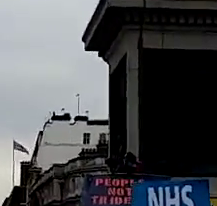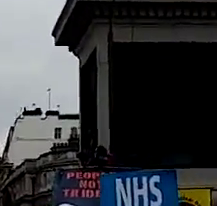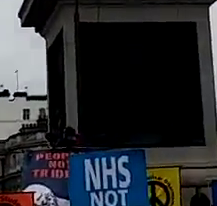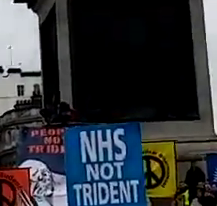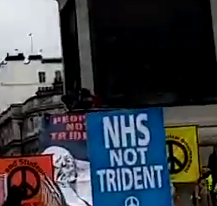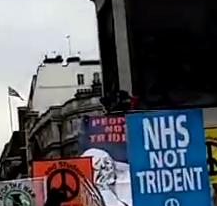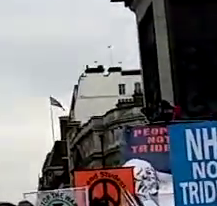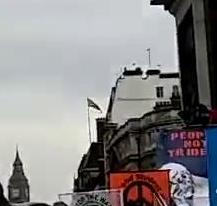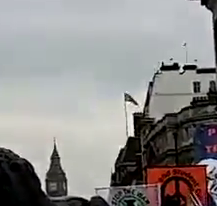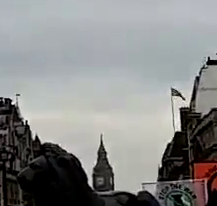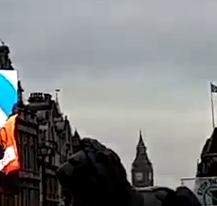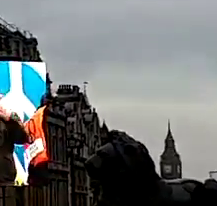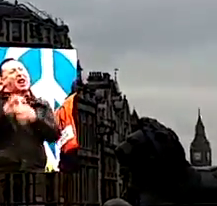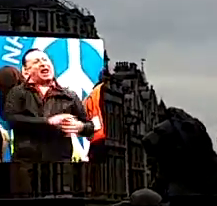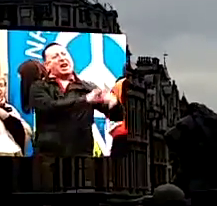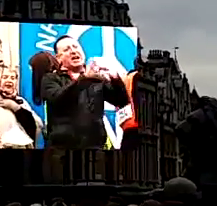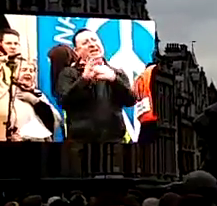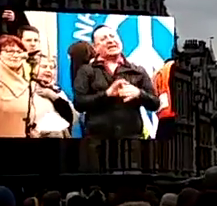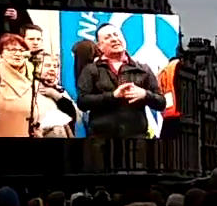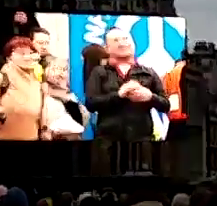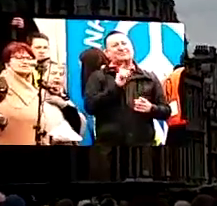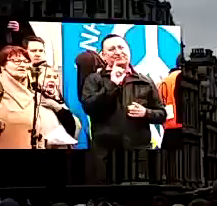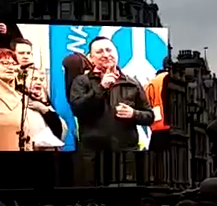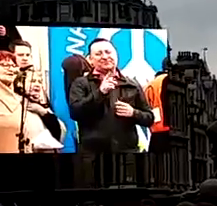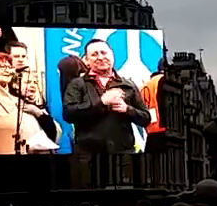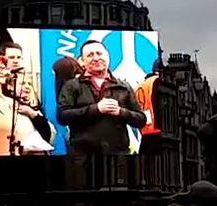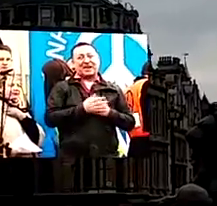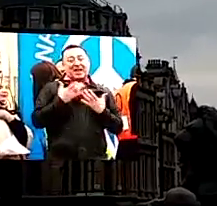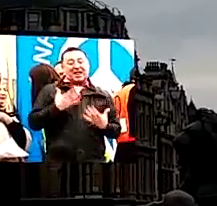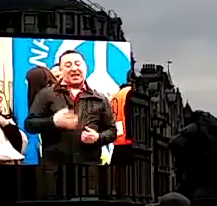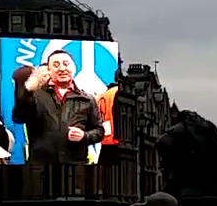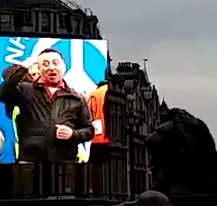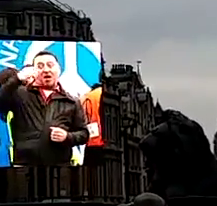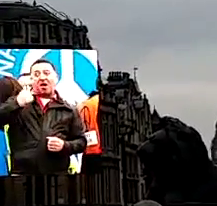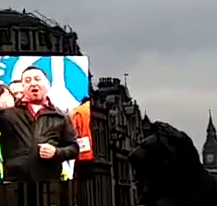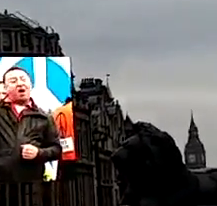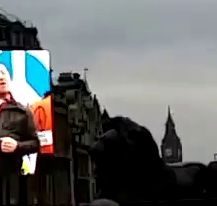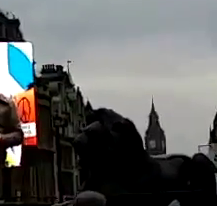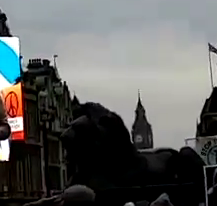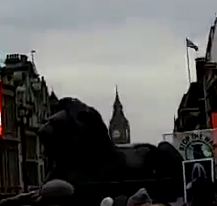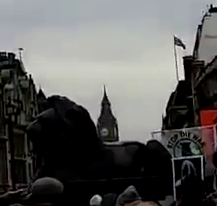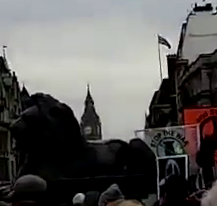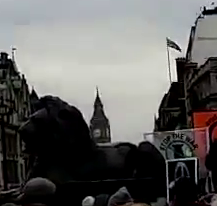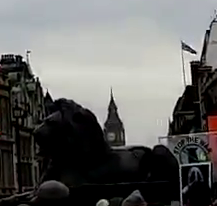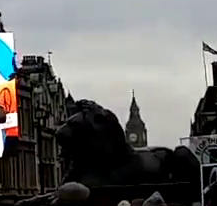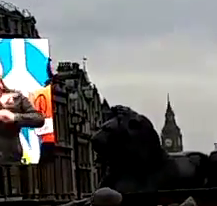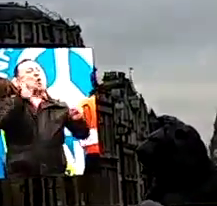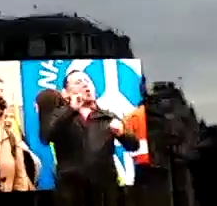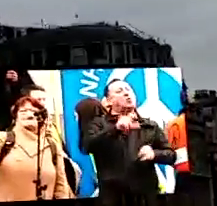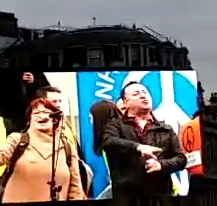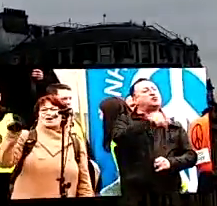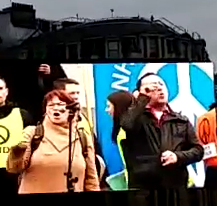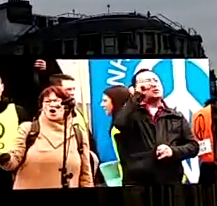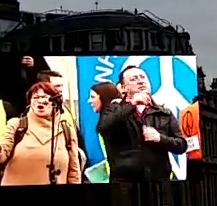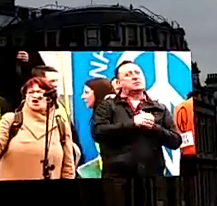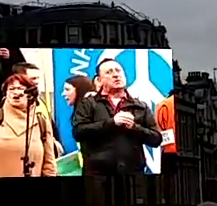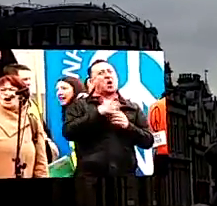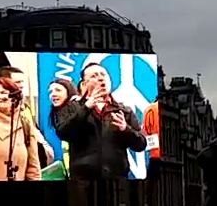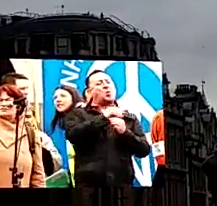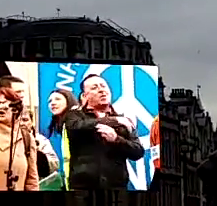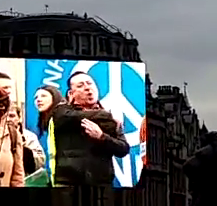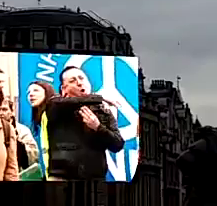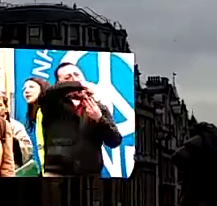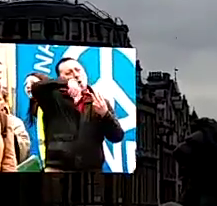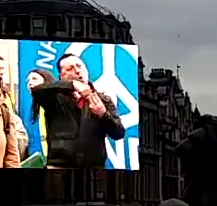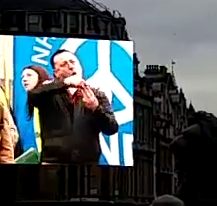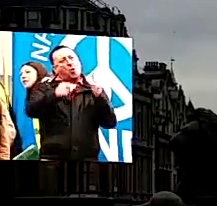this. It is that this government is making the wrong choices about all